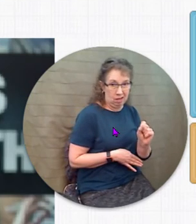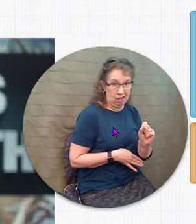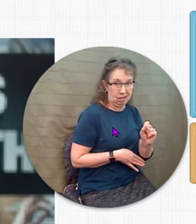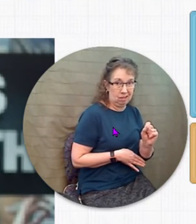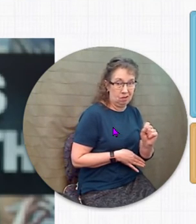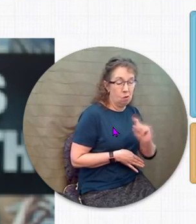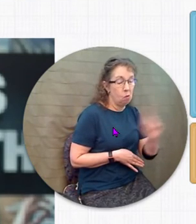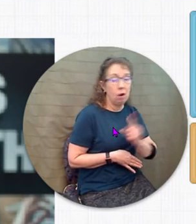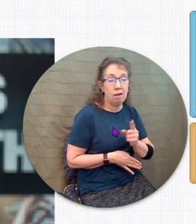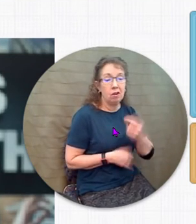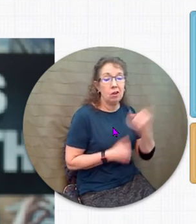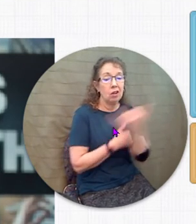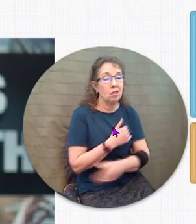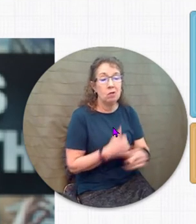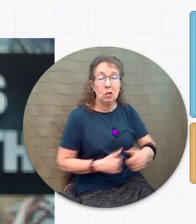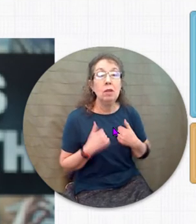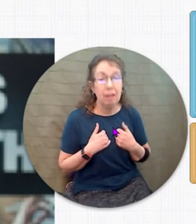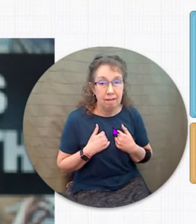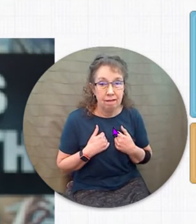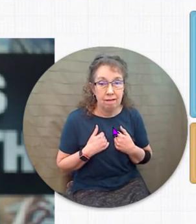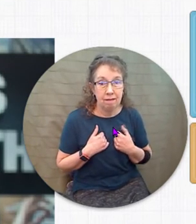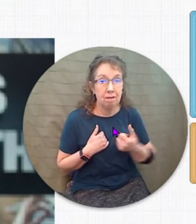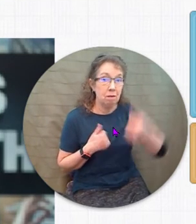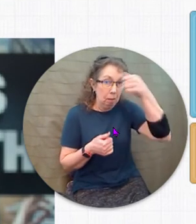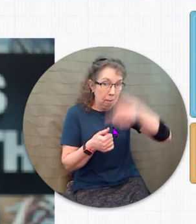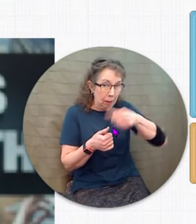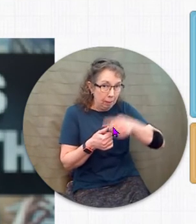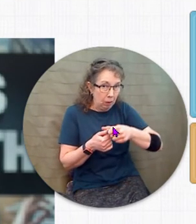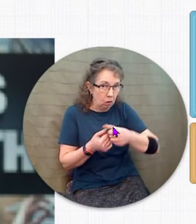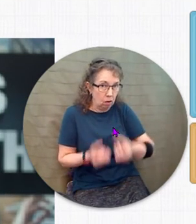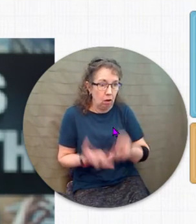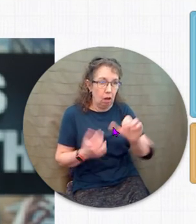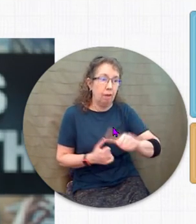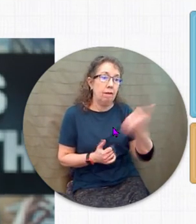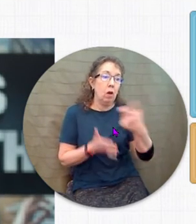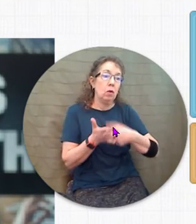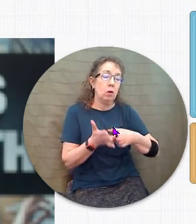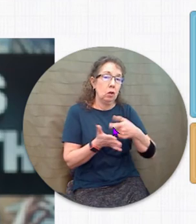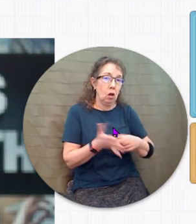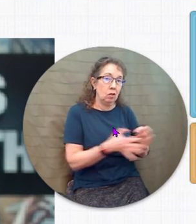old wherever country you live, realize that there are other fees